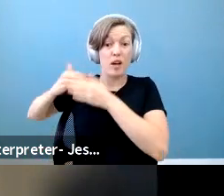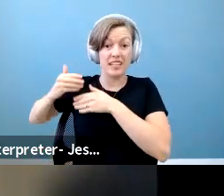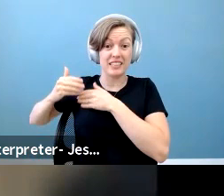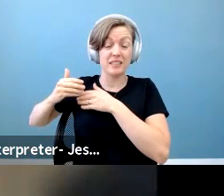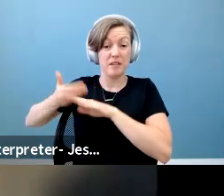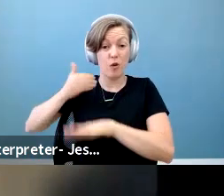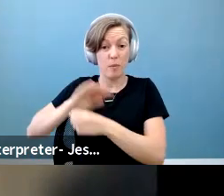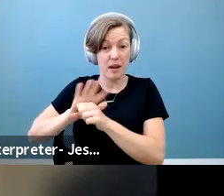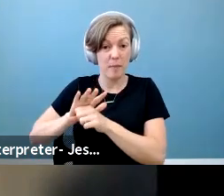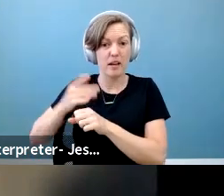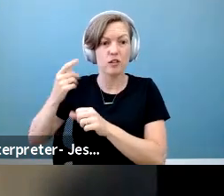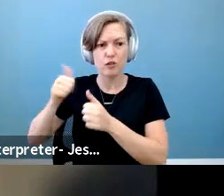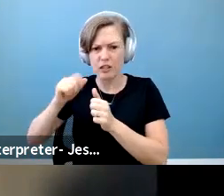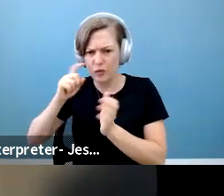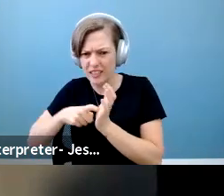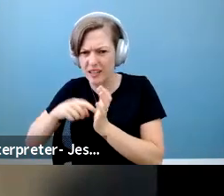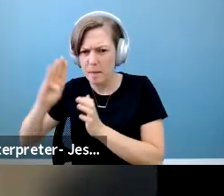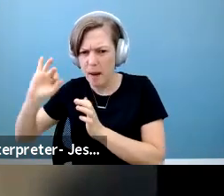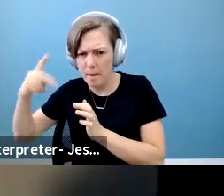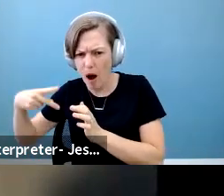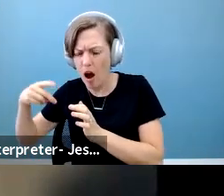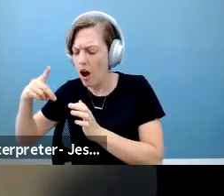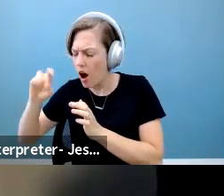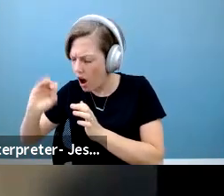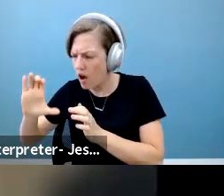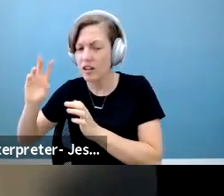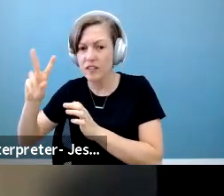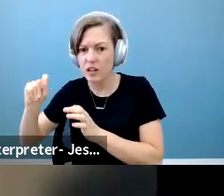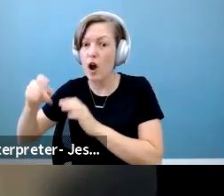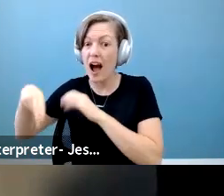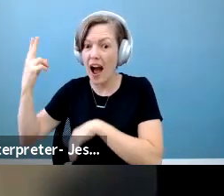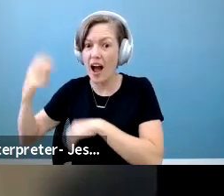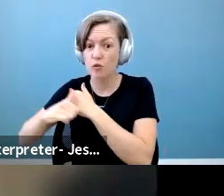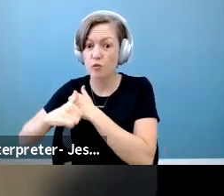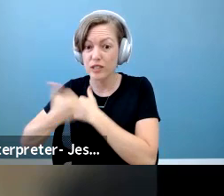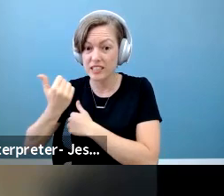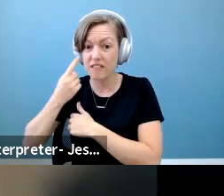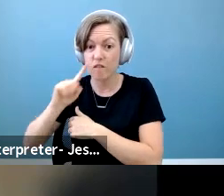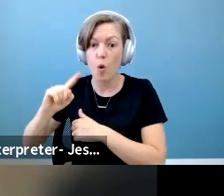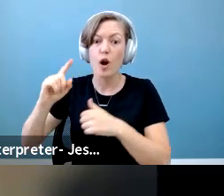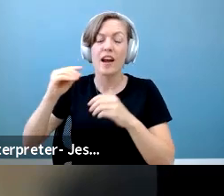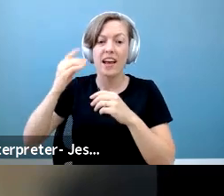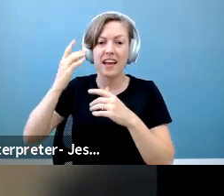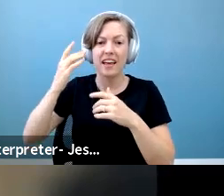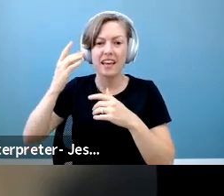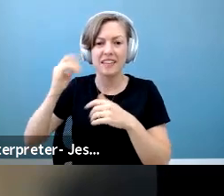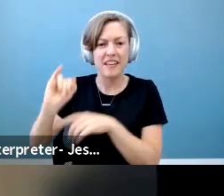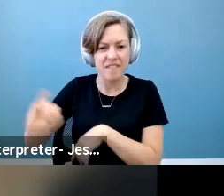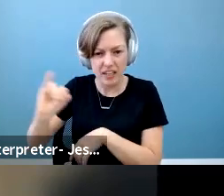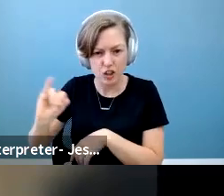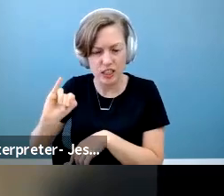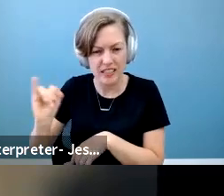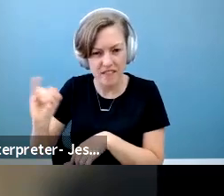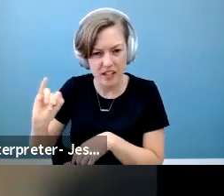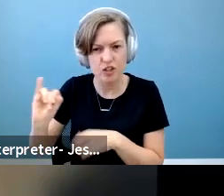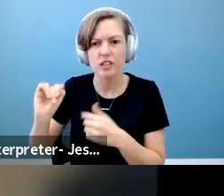and recognize that BIPOC Vermonters were simply a higher risk category for infection and for you